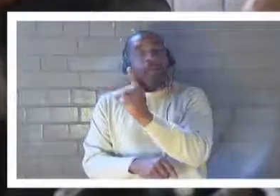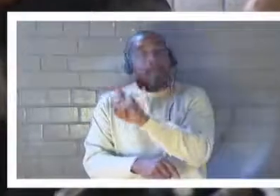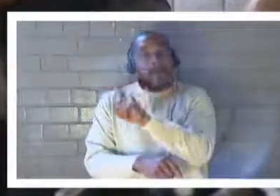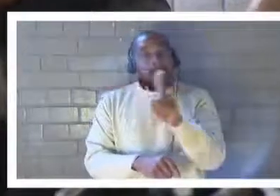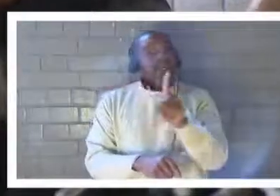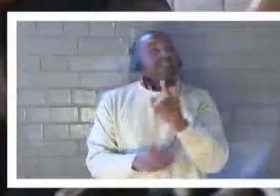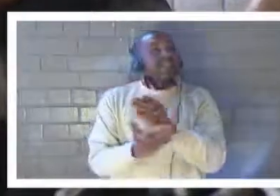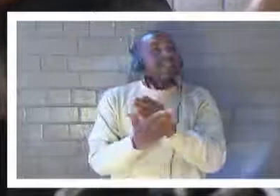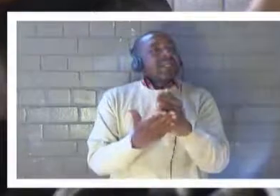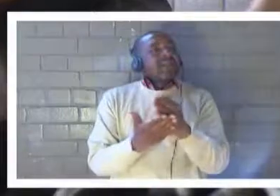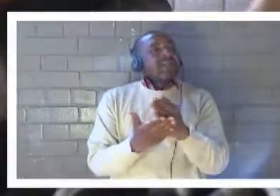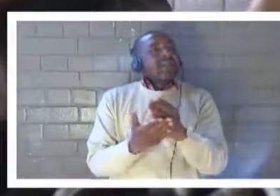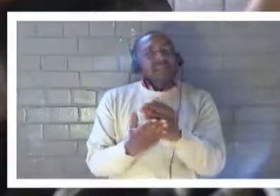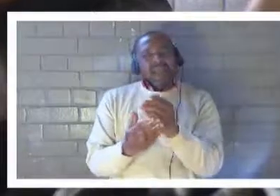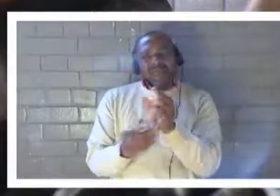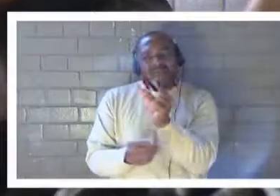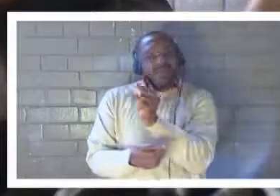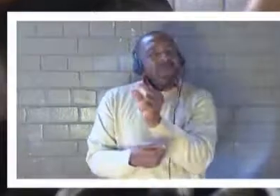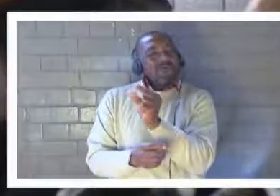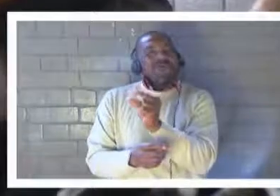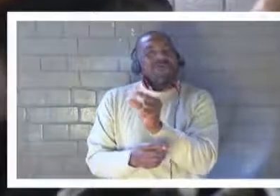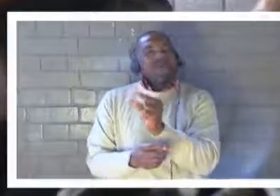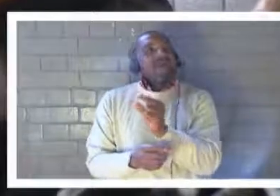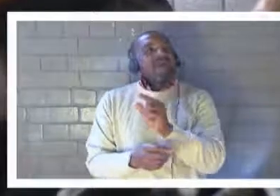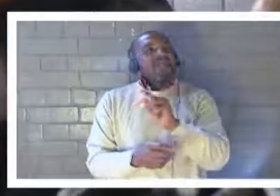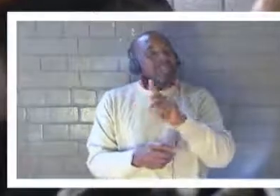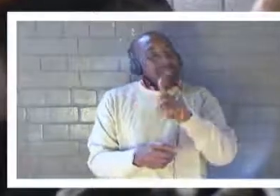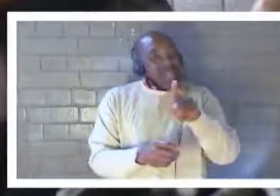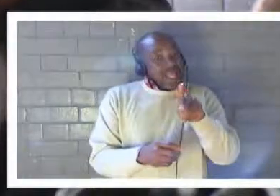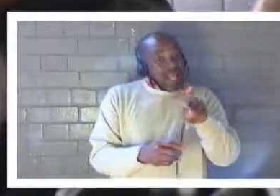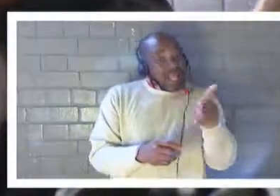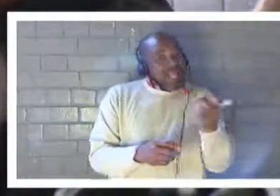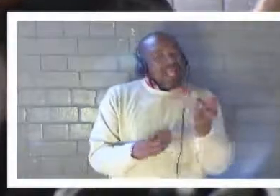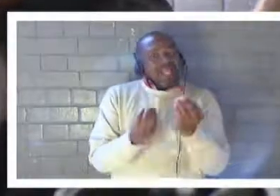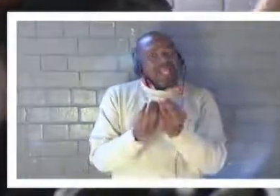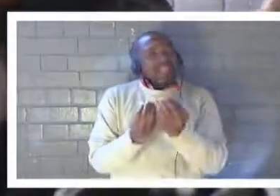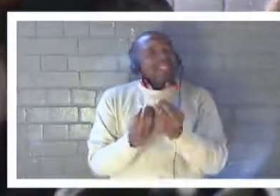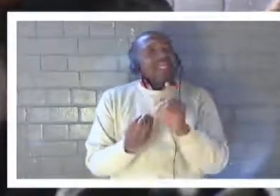here is the turnaround time, more especially with